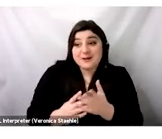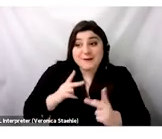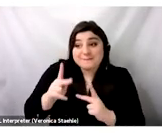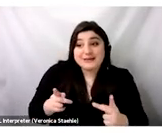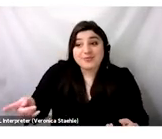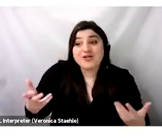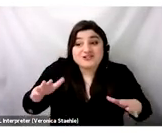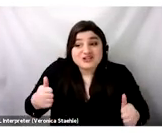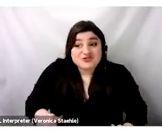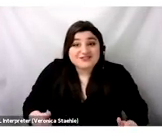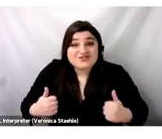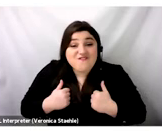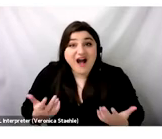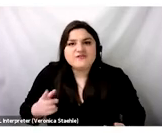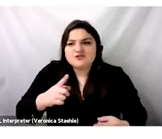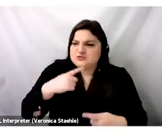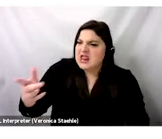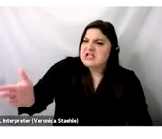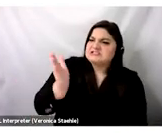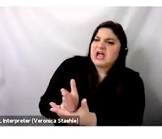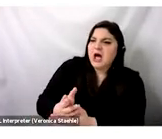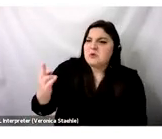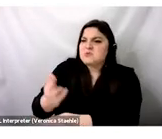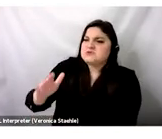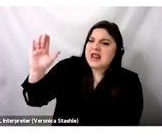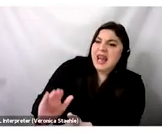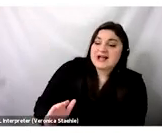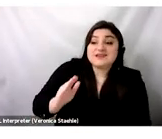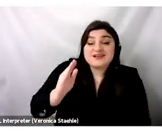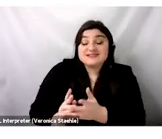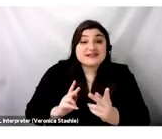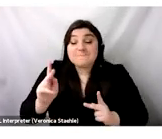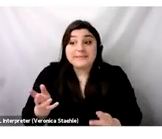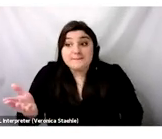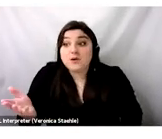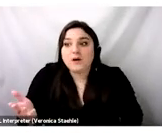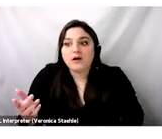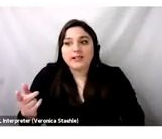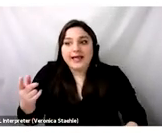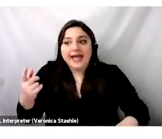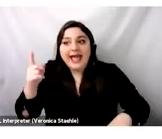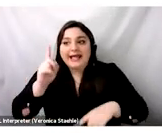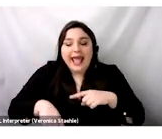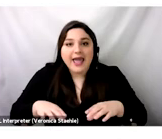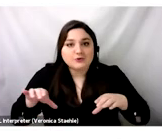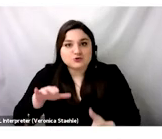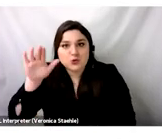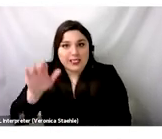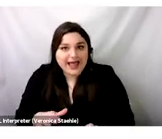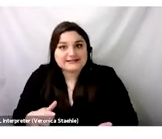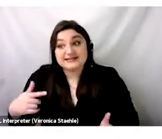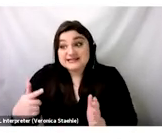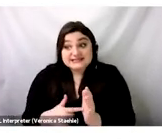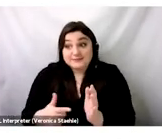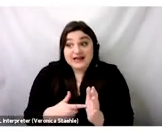less is, it, you know, sometimes you just can't, you know, that's not how the system is designed. And unfortunately, it shouldn't be